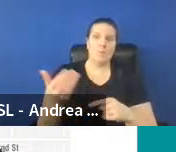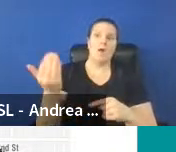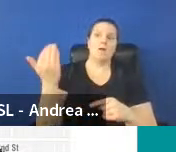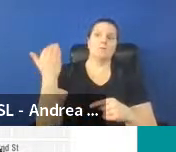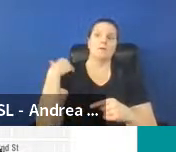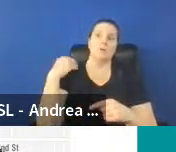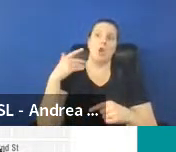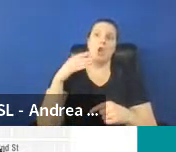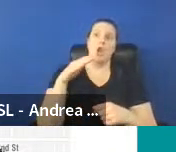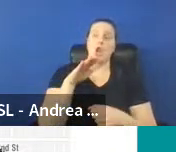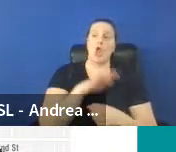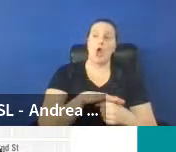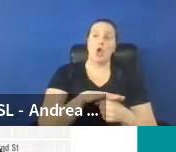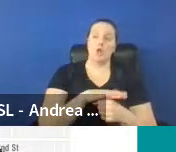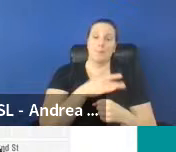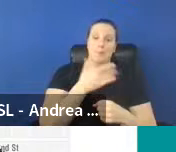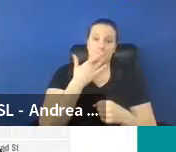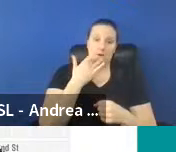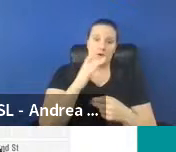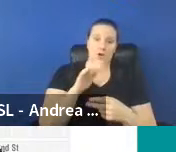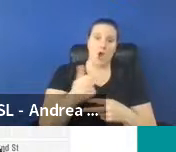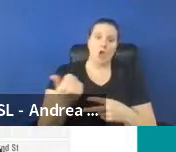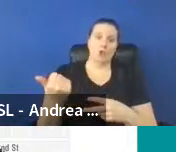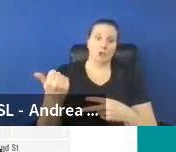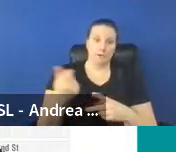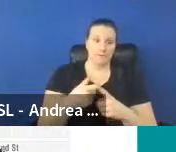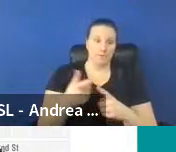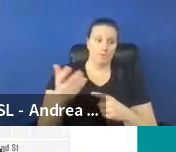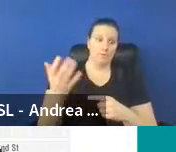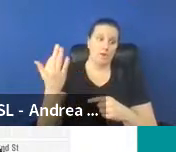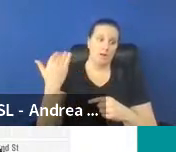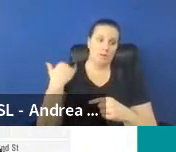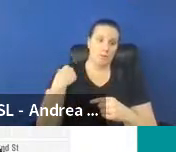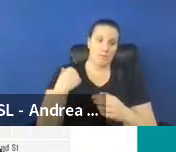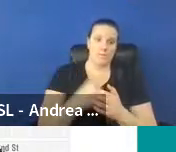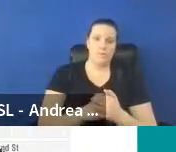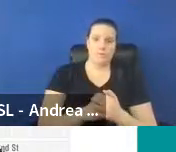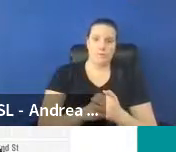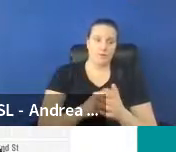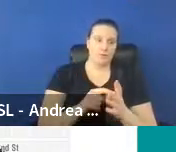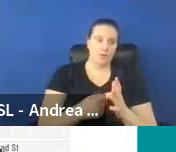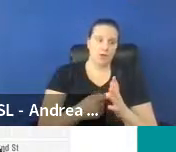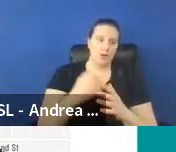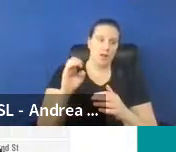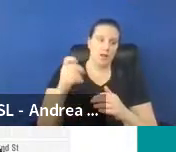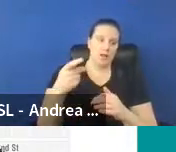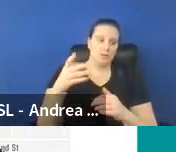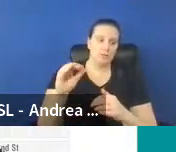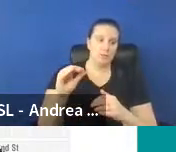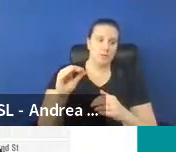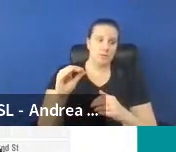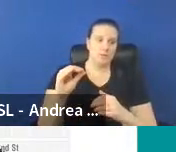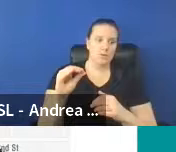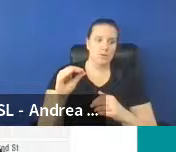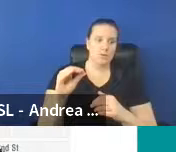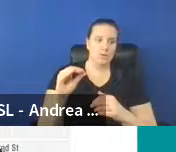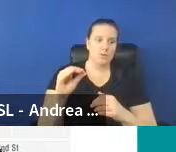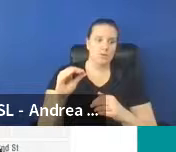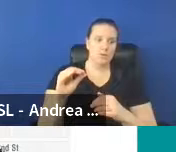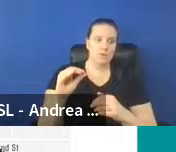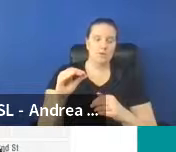locally preferred alternative from a while ago, started at the Expo Center and then it went up and